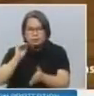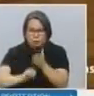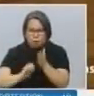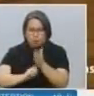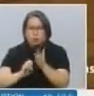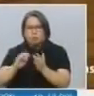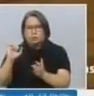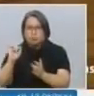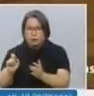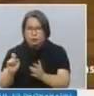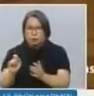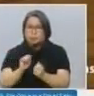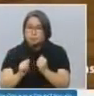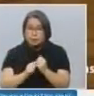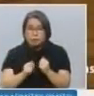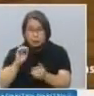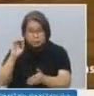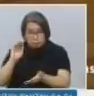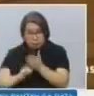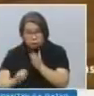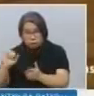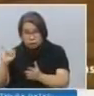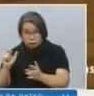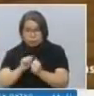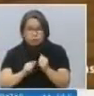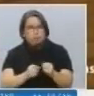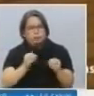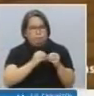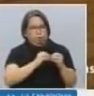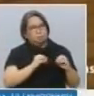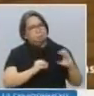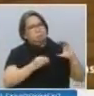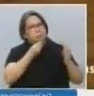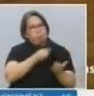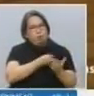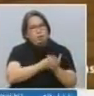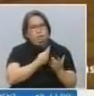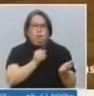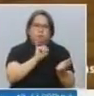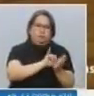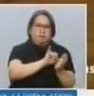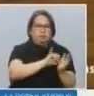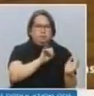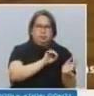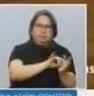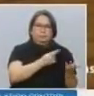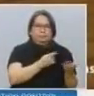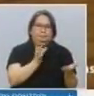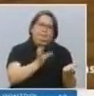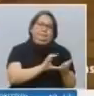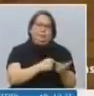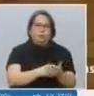Lower taxes mean they will have more money to invest and create more jobs. More